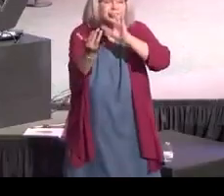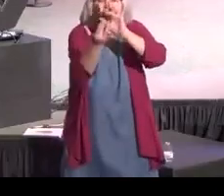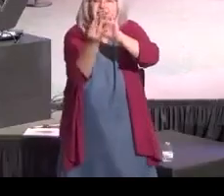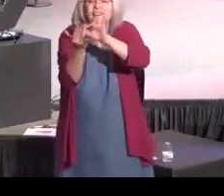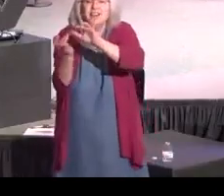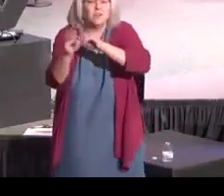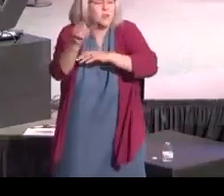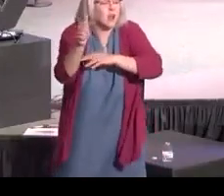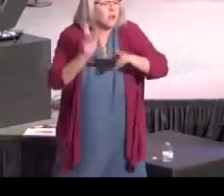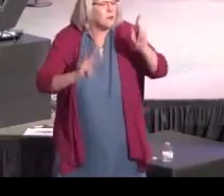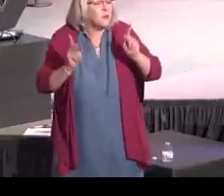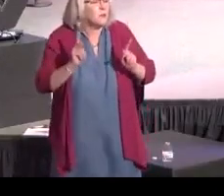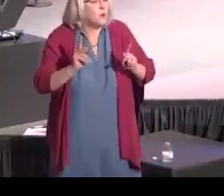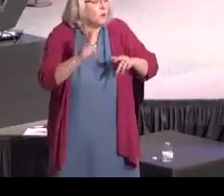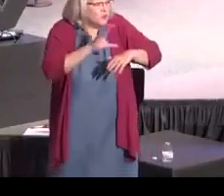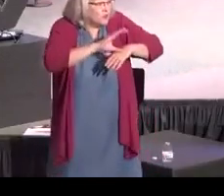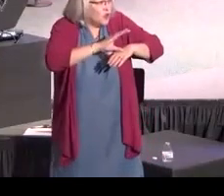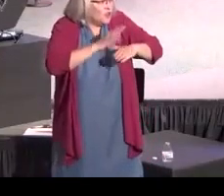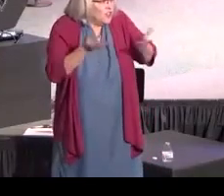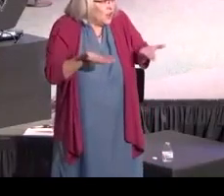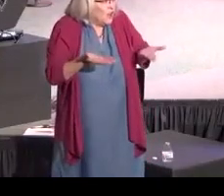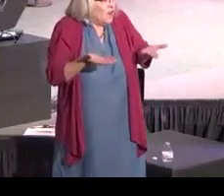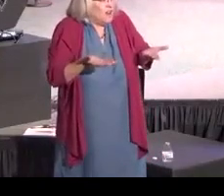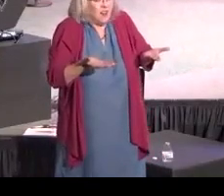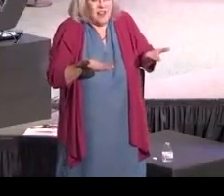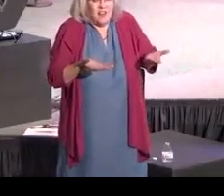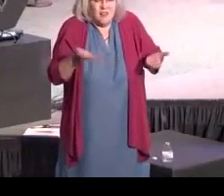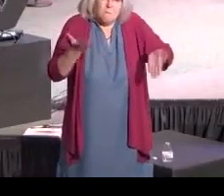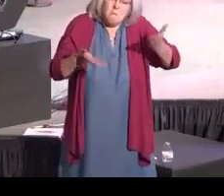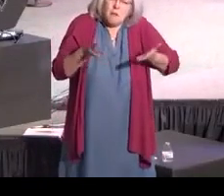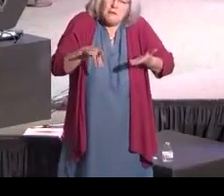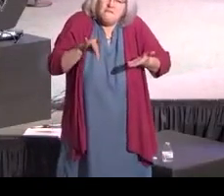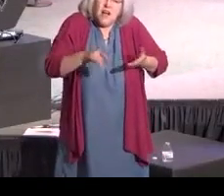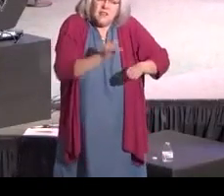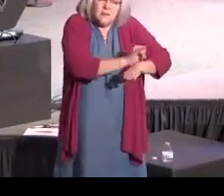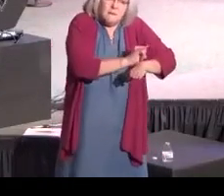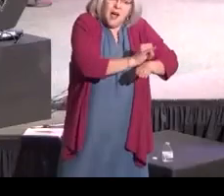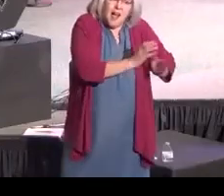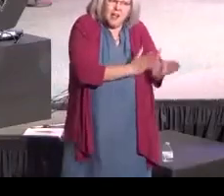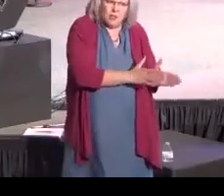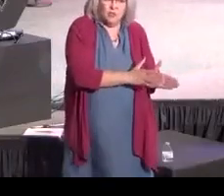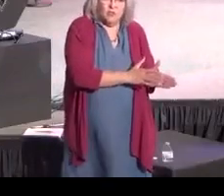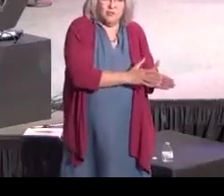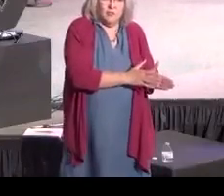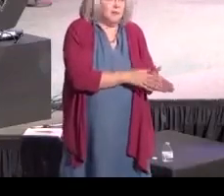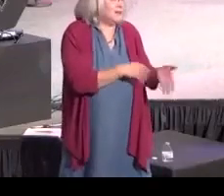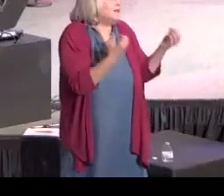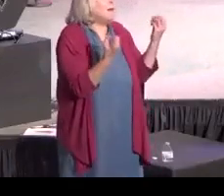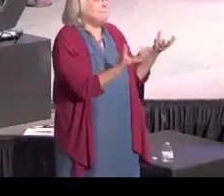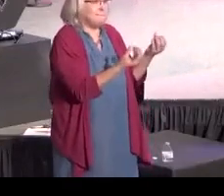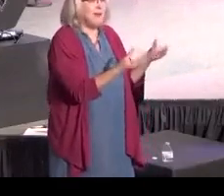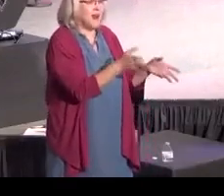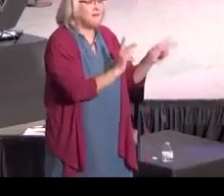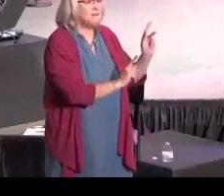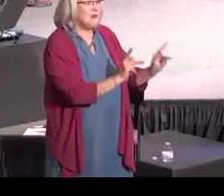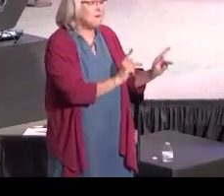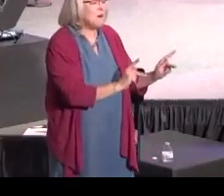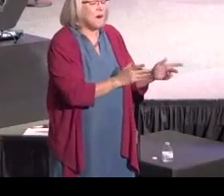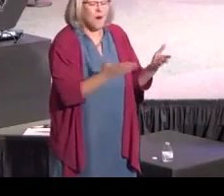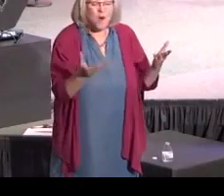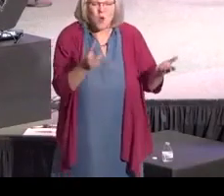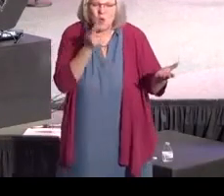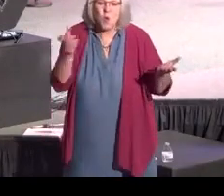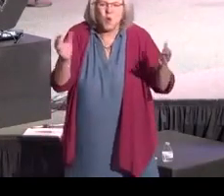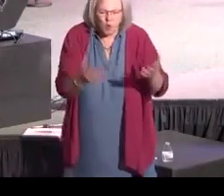with other people here in this church. And maybe you can find some islanders right here, because there's a lot of islanders in this church. You know what I'm saying? Those people